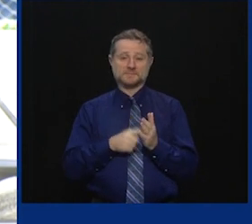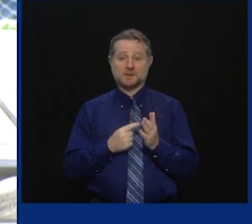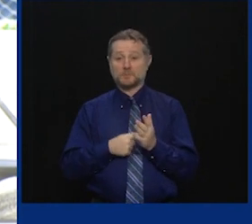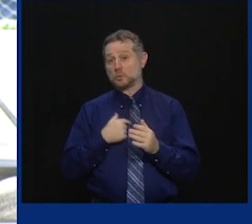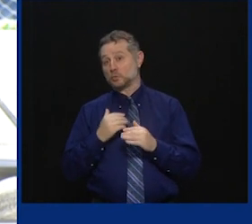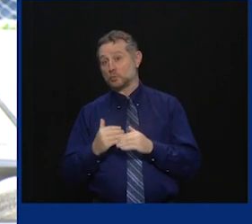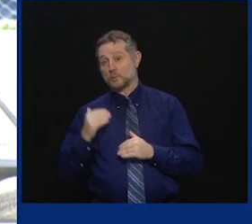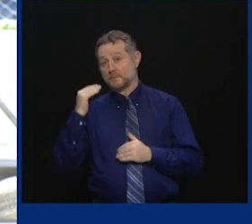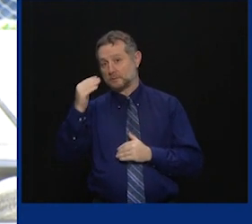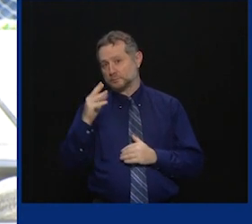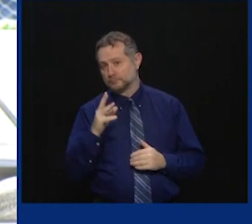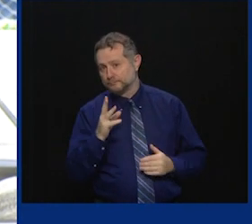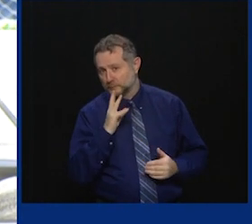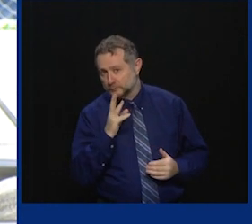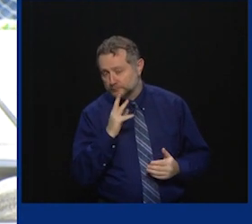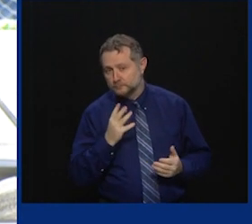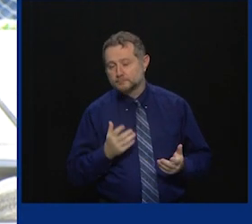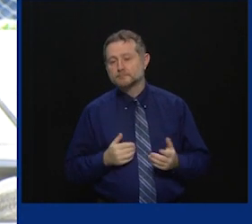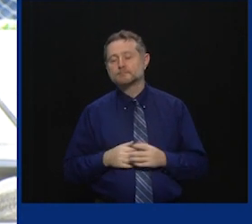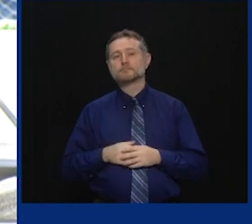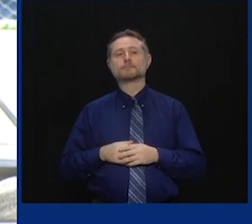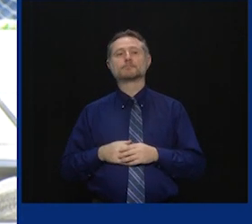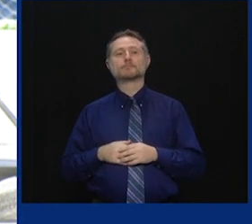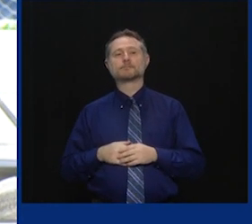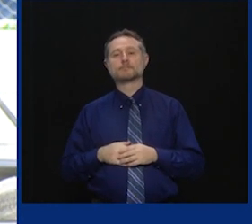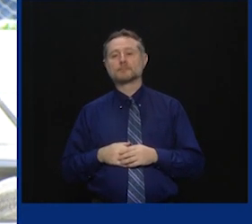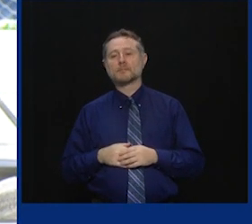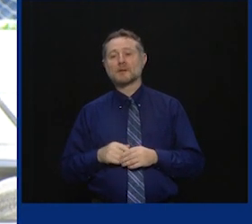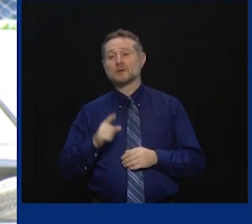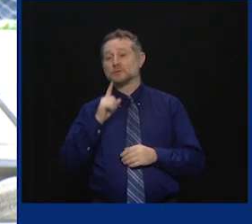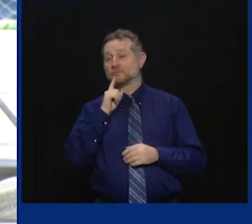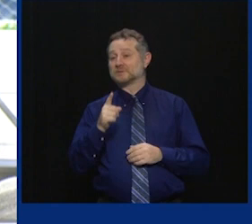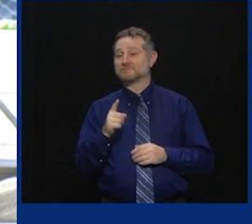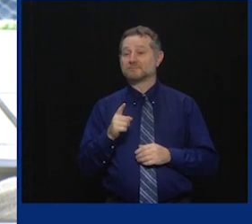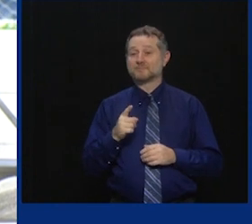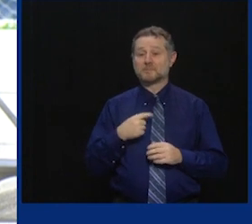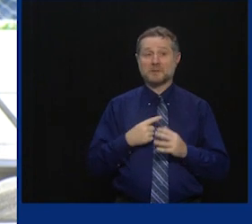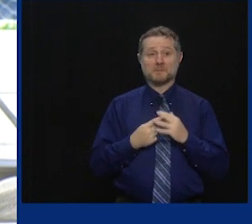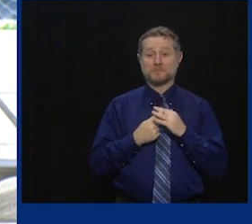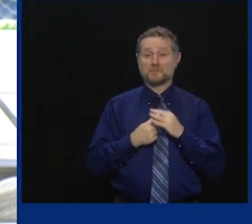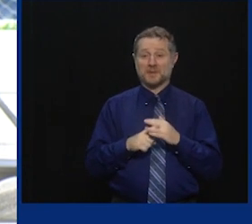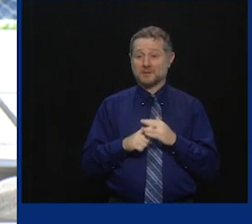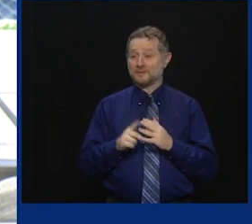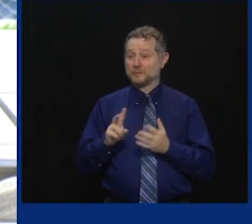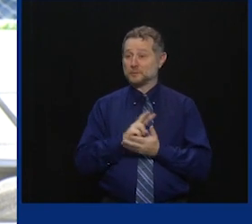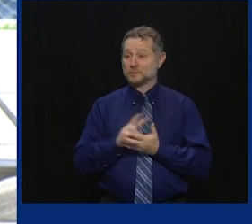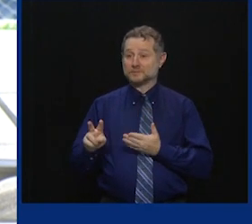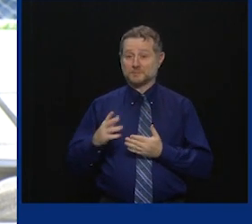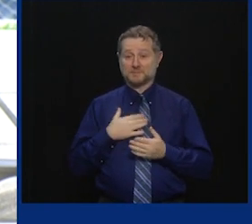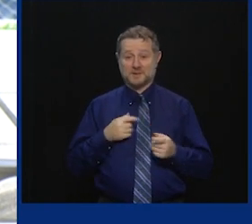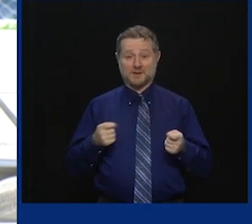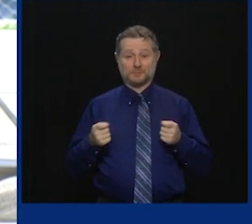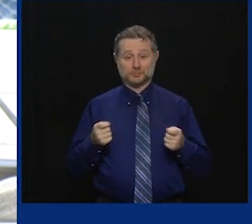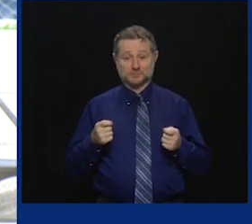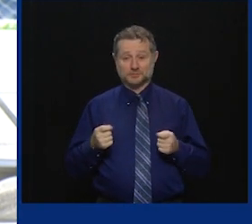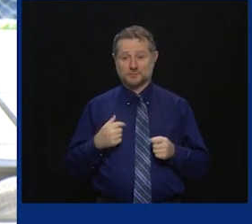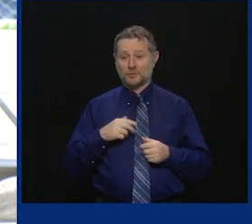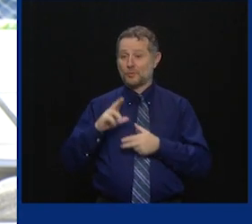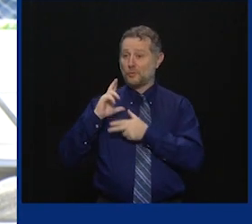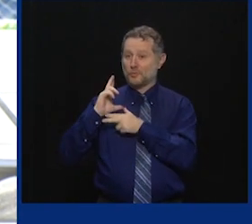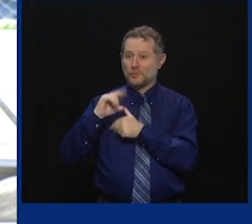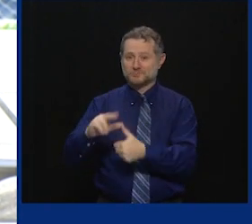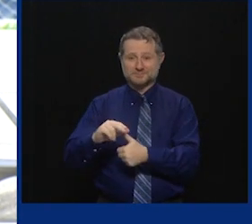And as you heard from the commissioner, in the span of 2 weeks, Hurricane Henri and Ida sent New Yorkers a